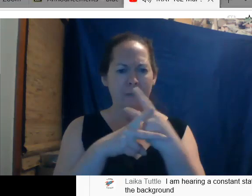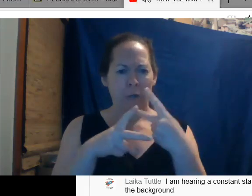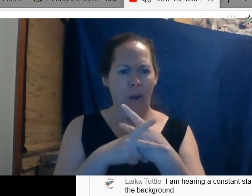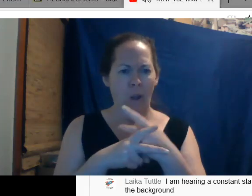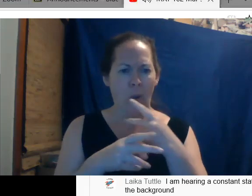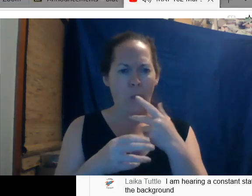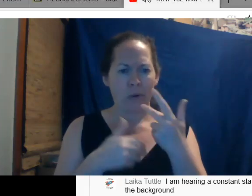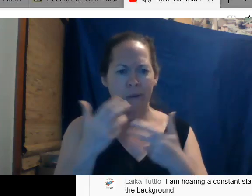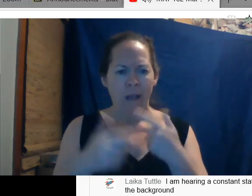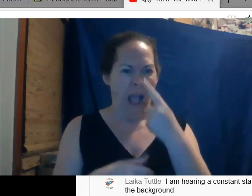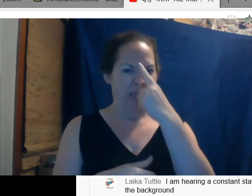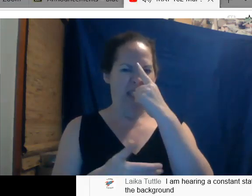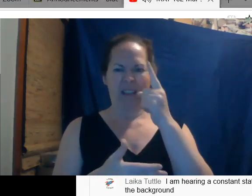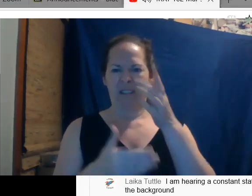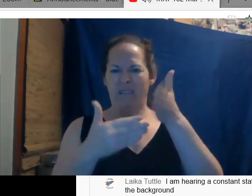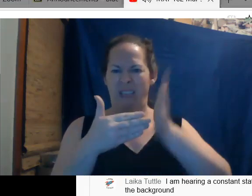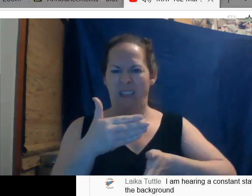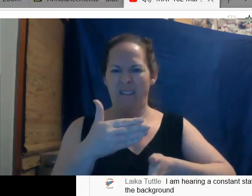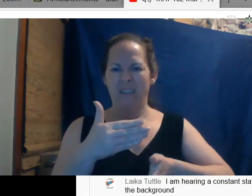just end this.